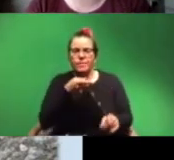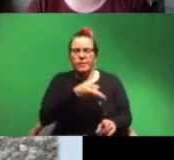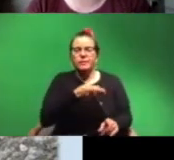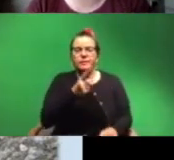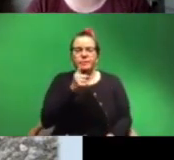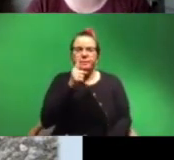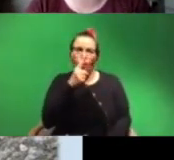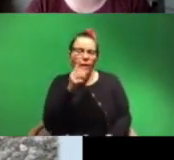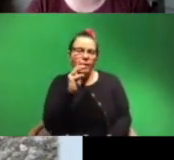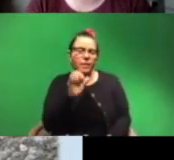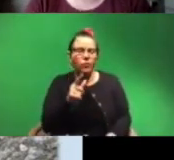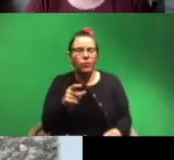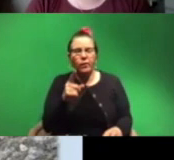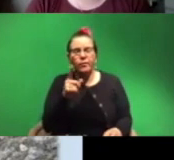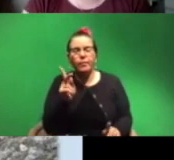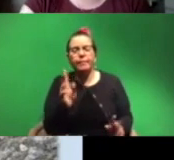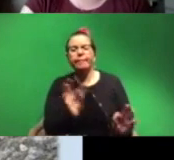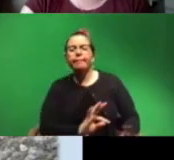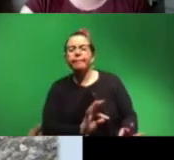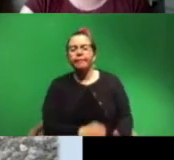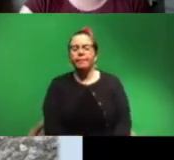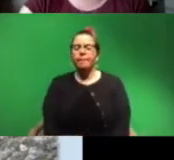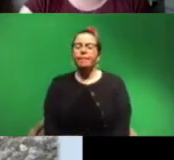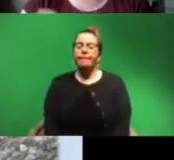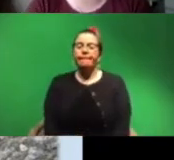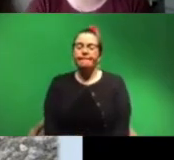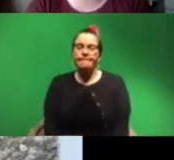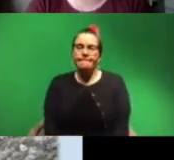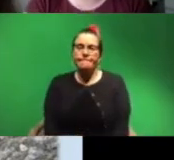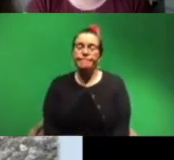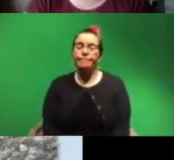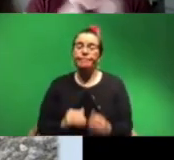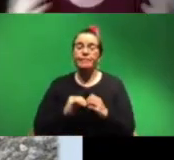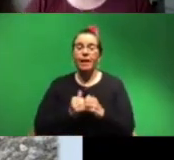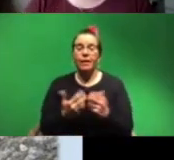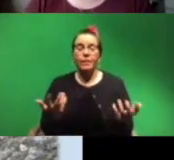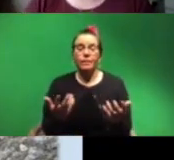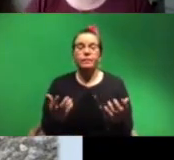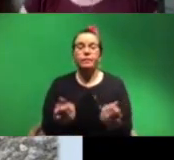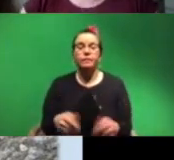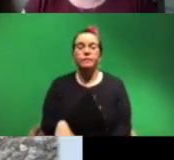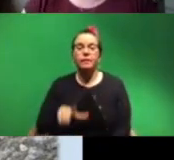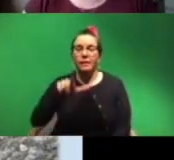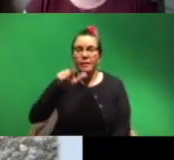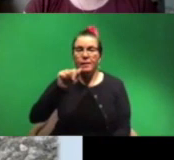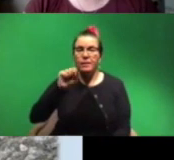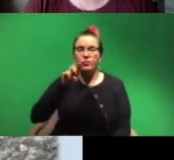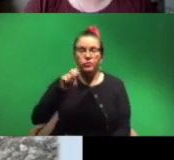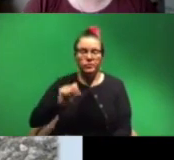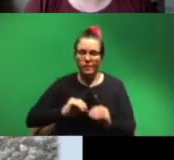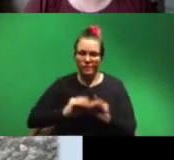boring mineral that people thought it was. And the way that I did that was with lasers,